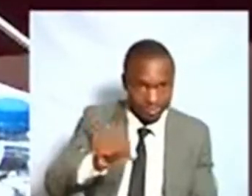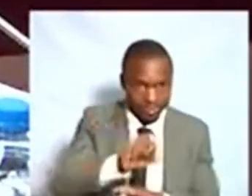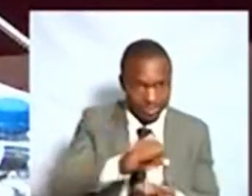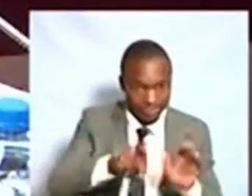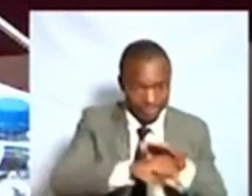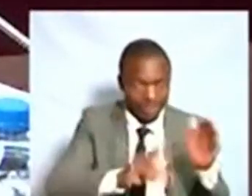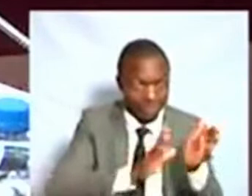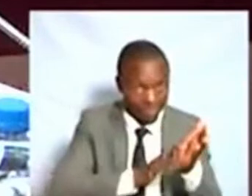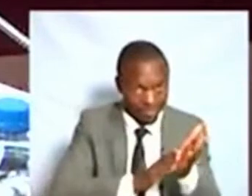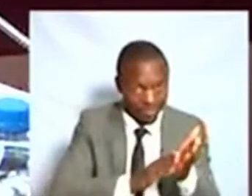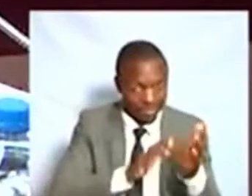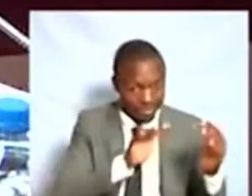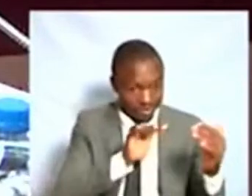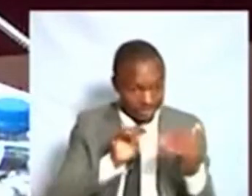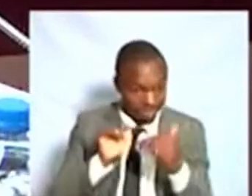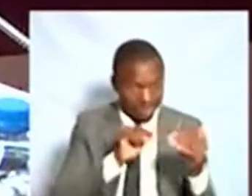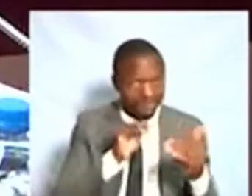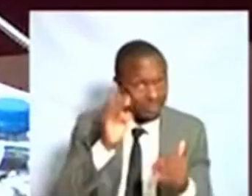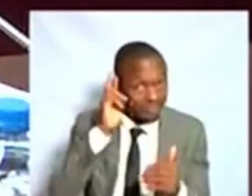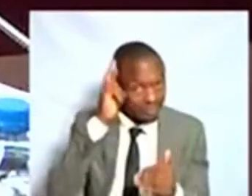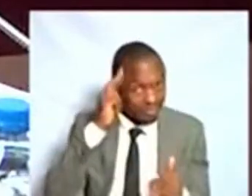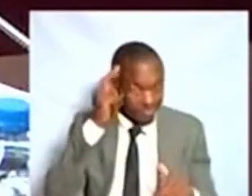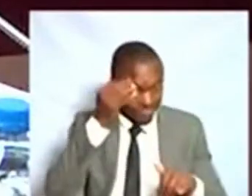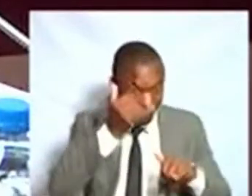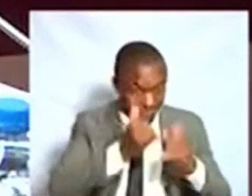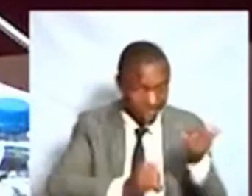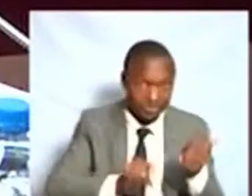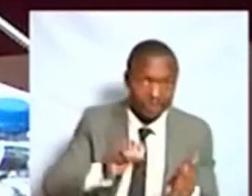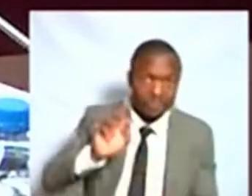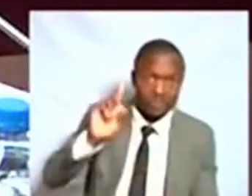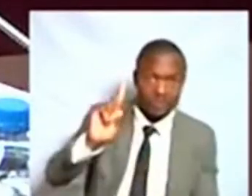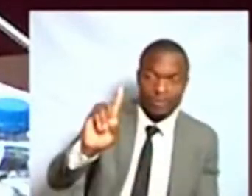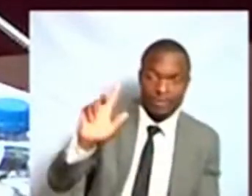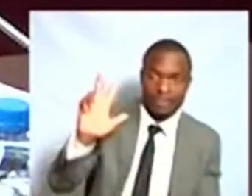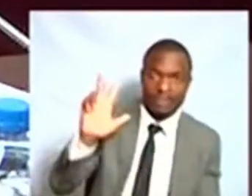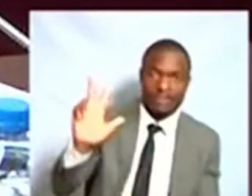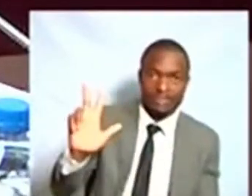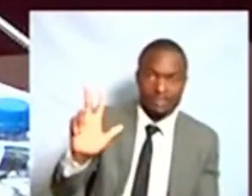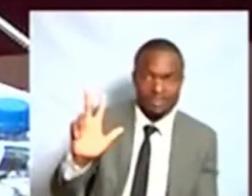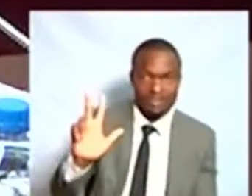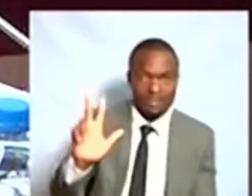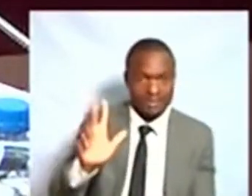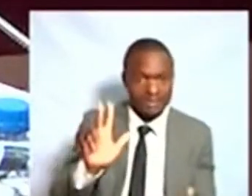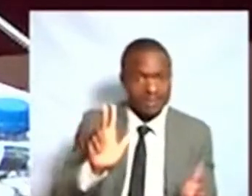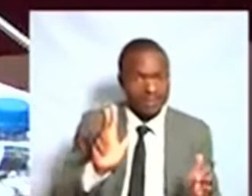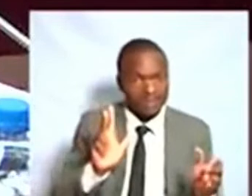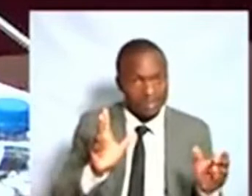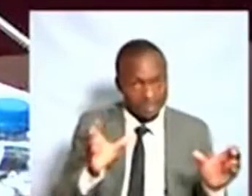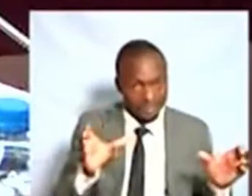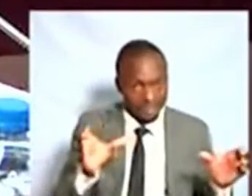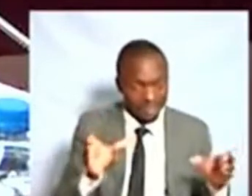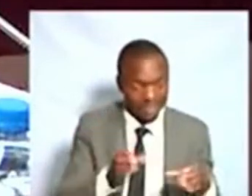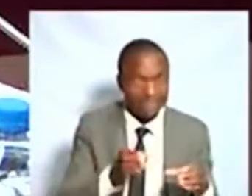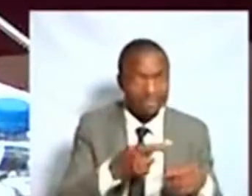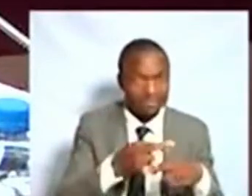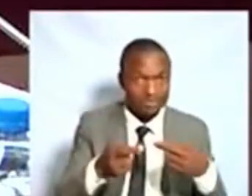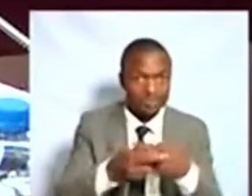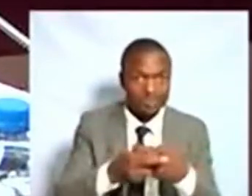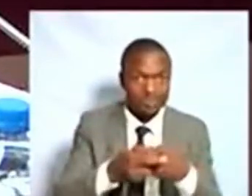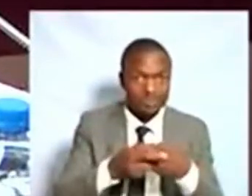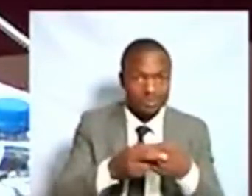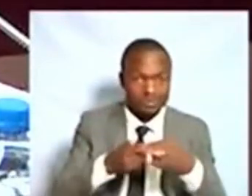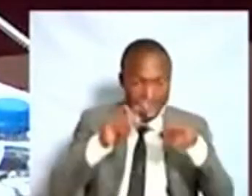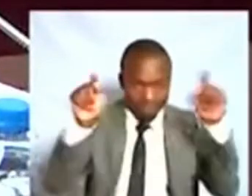Chair, reason for the query was delayed completion of a 1x3 classroom block. Action taken. The